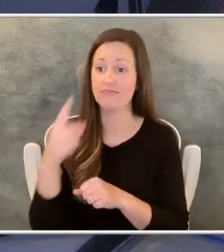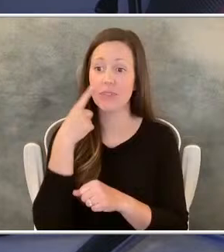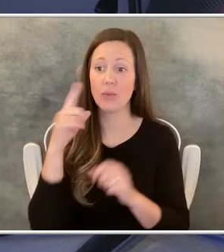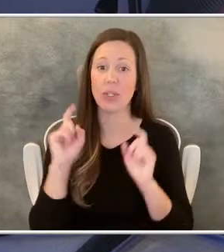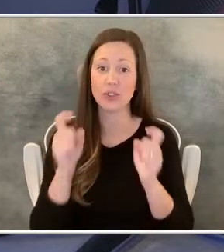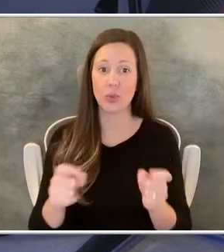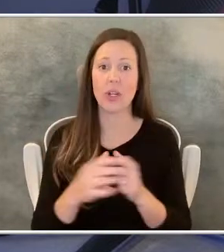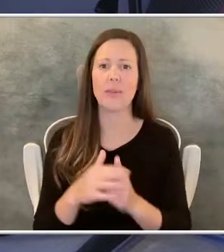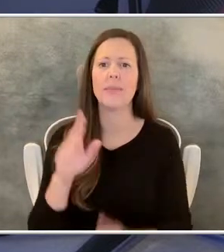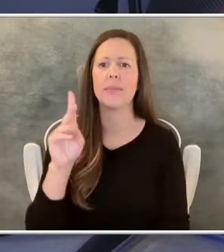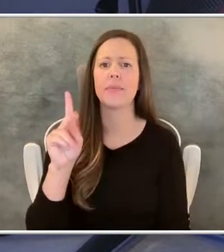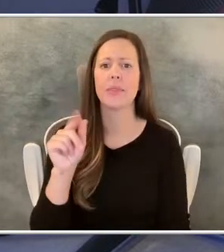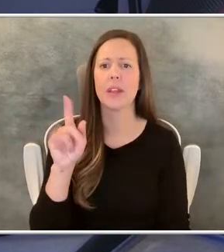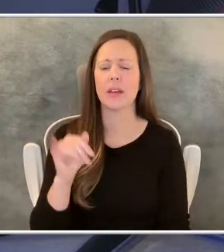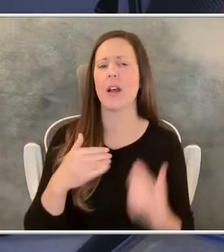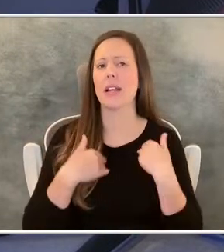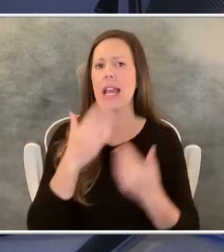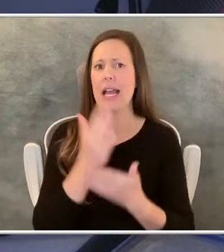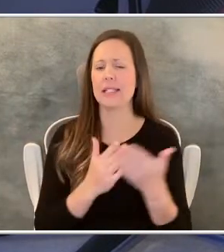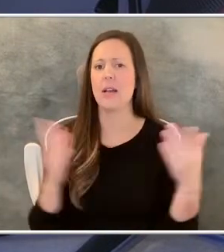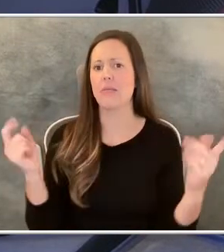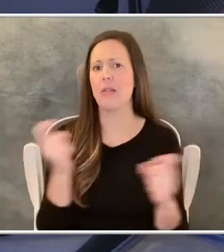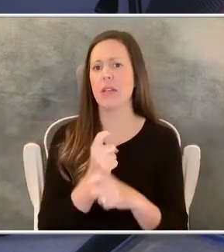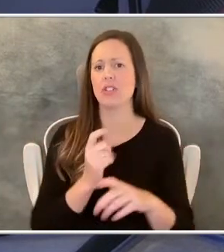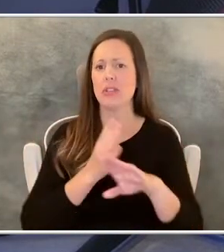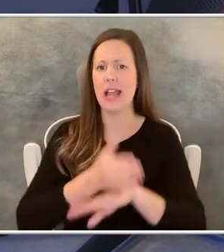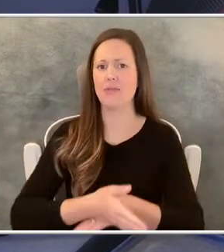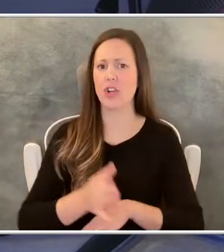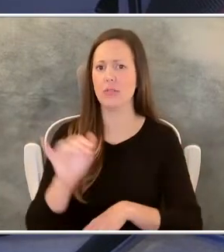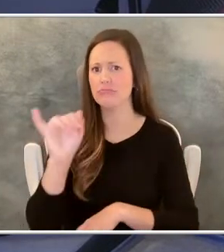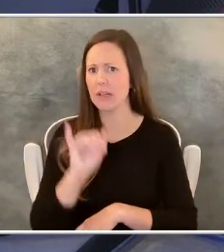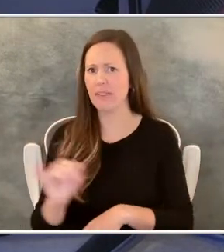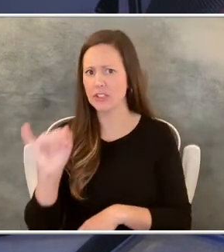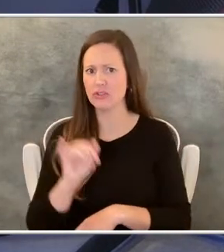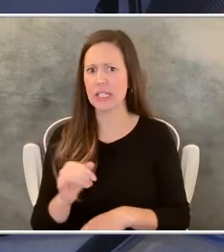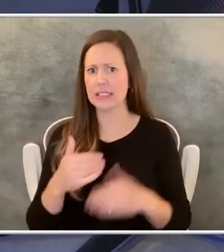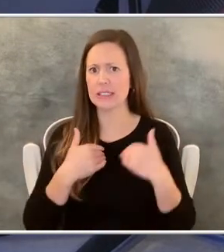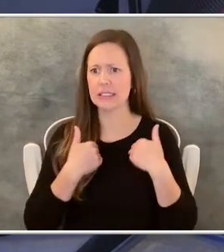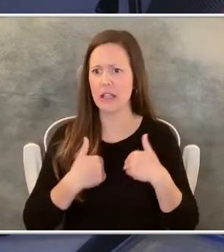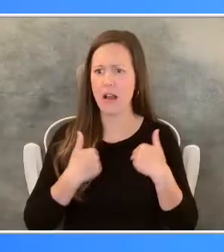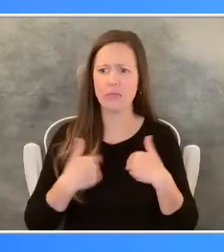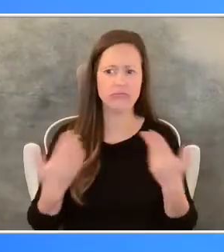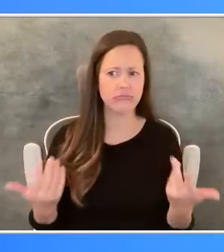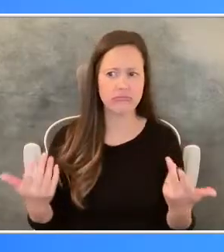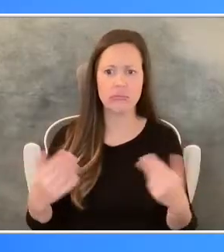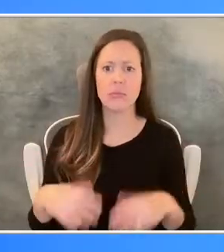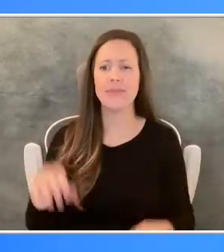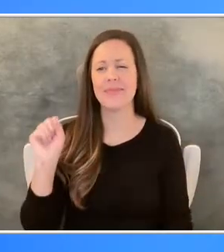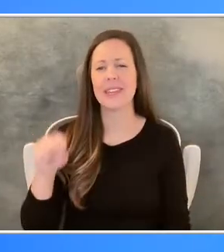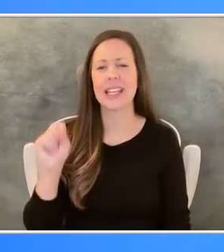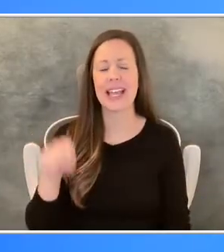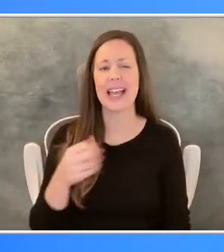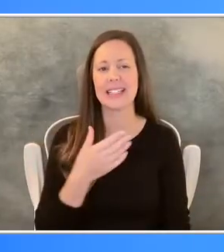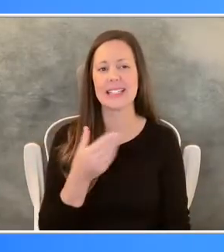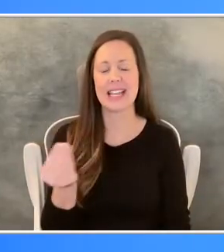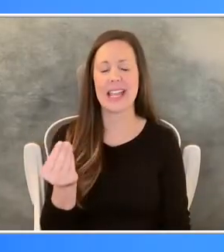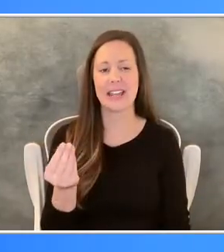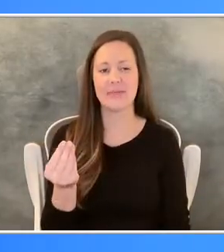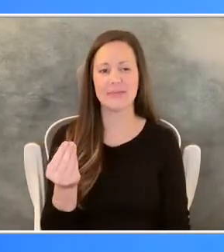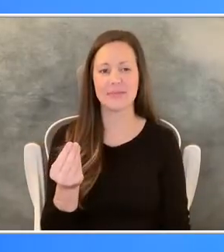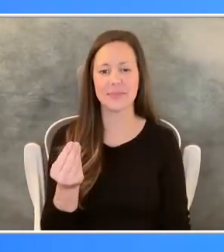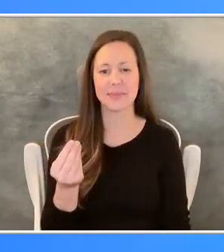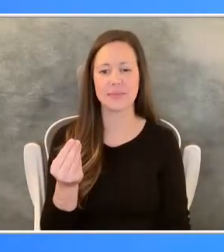some complications afterwards, some infections, your lungs? Yeah, and the chemo,